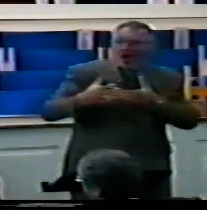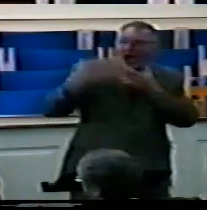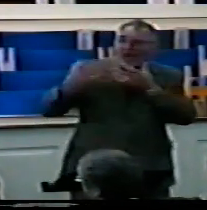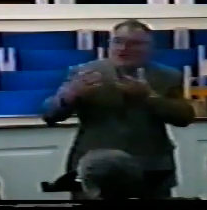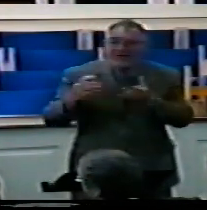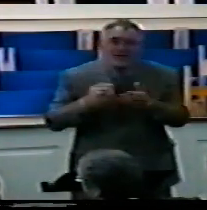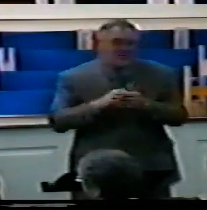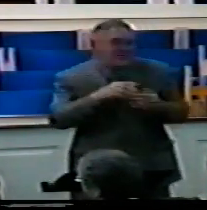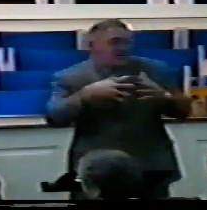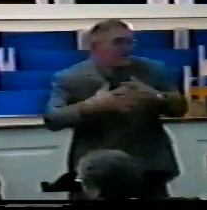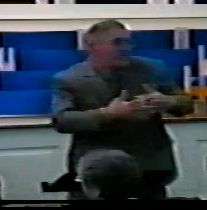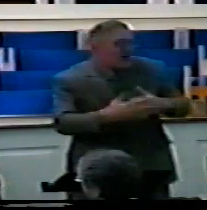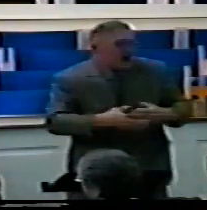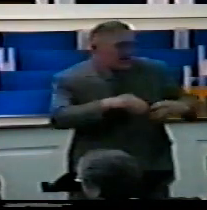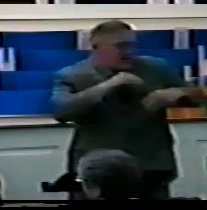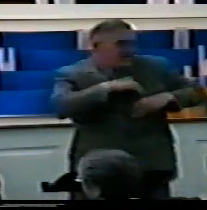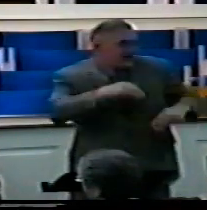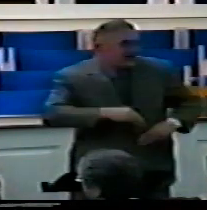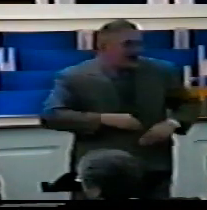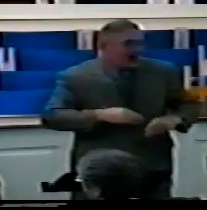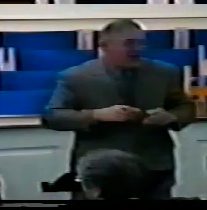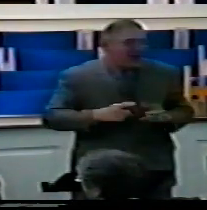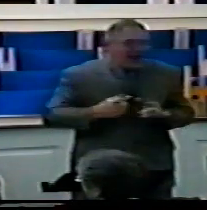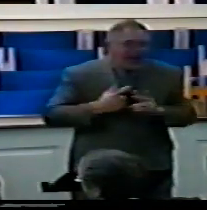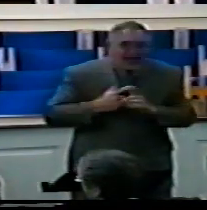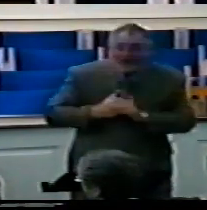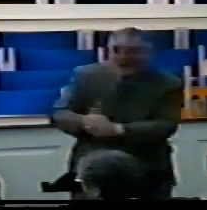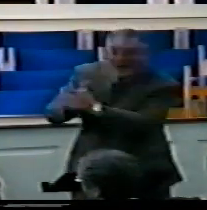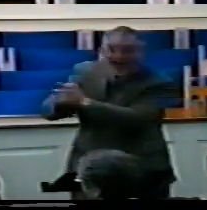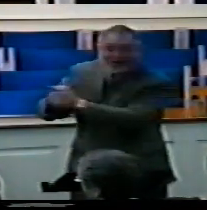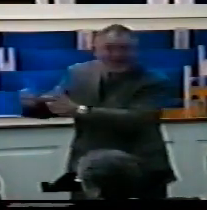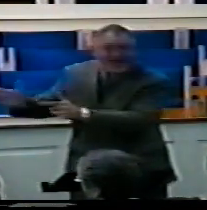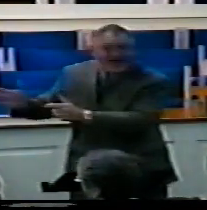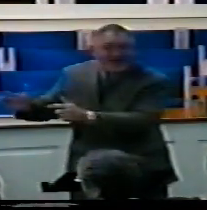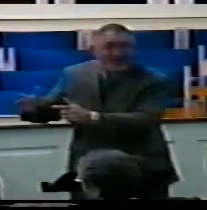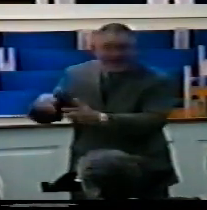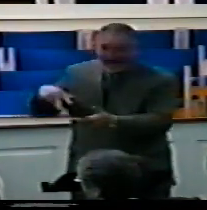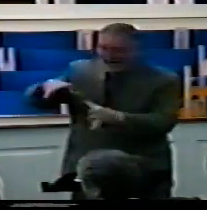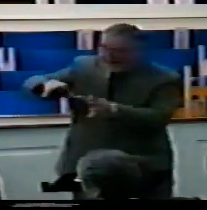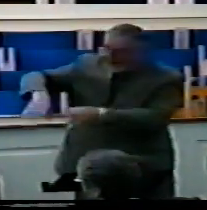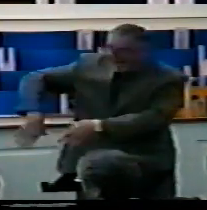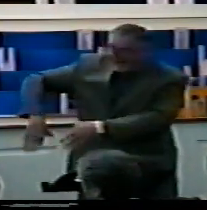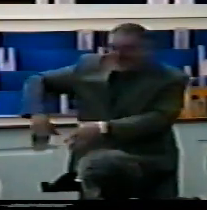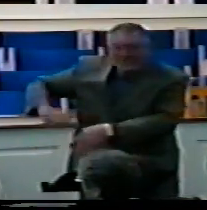said, it's the American military. And they took off and left us standing there.